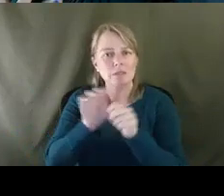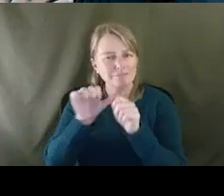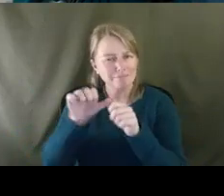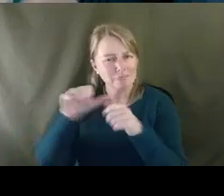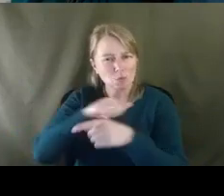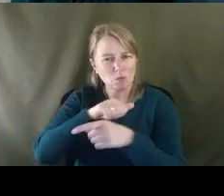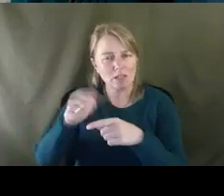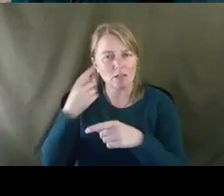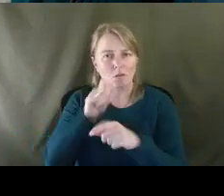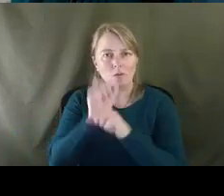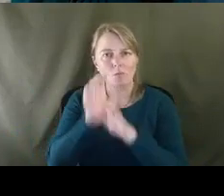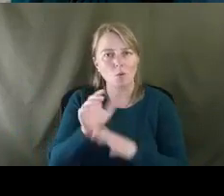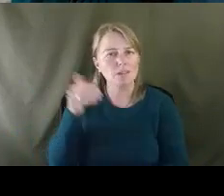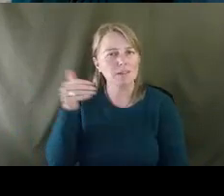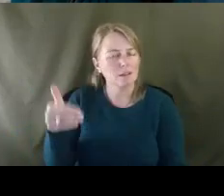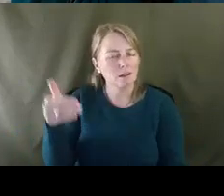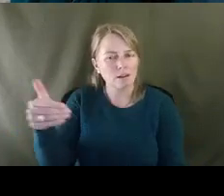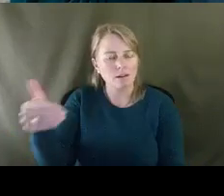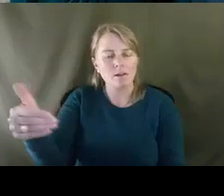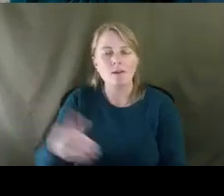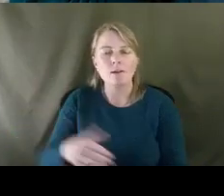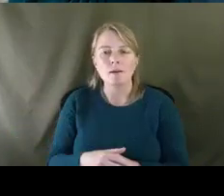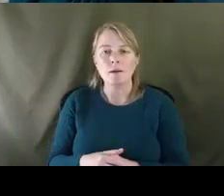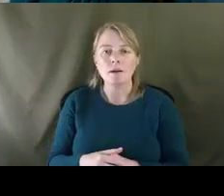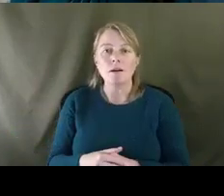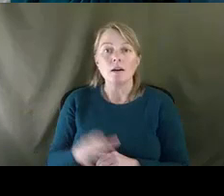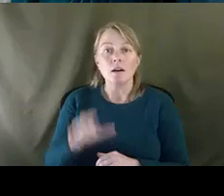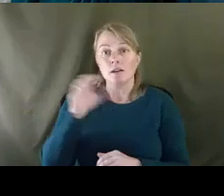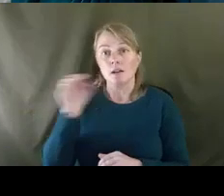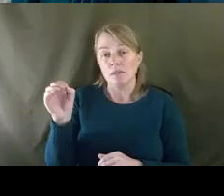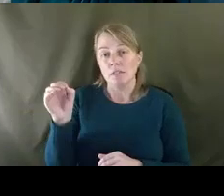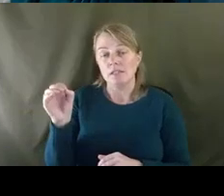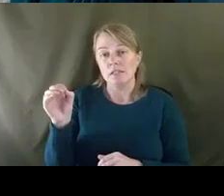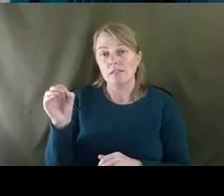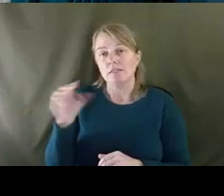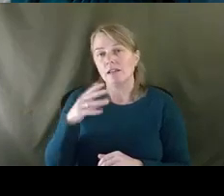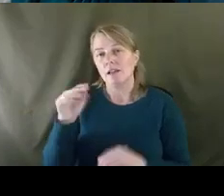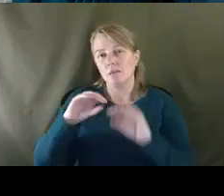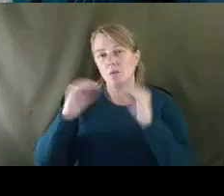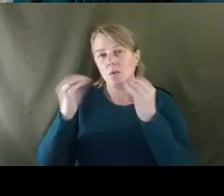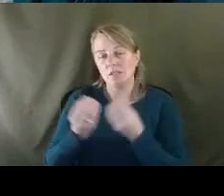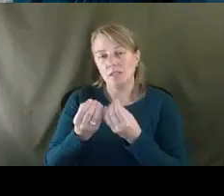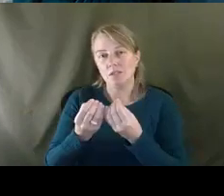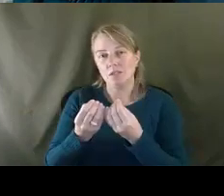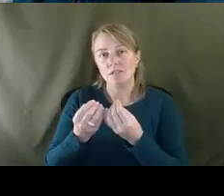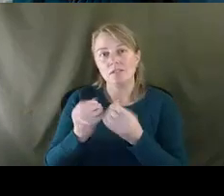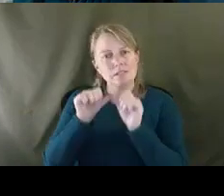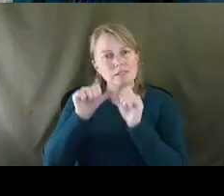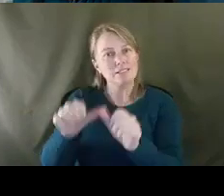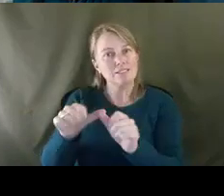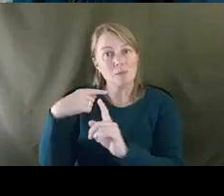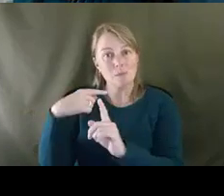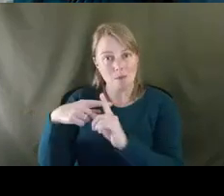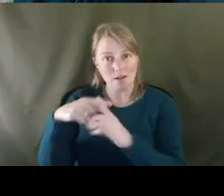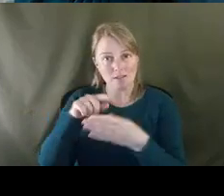for employees on a regular basis. Companies that have and organizations that have had consistently positive